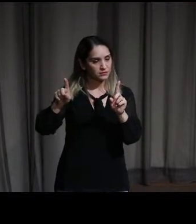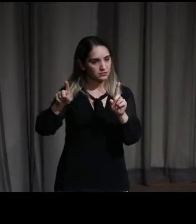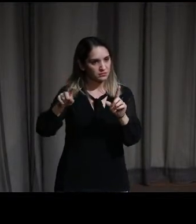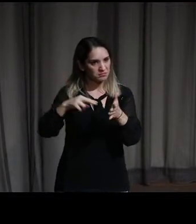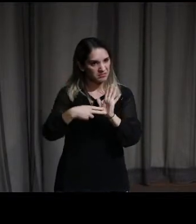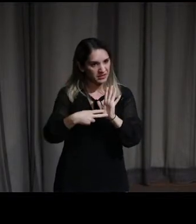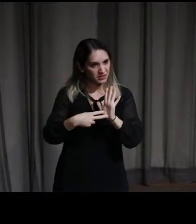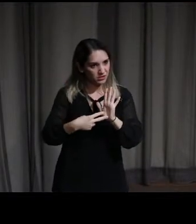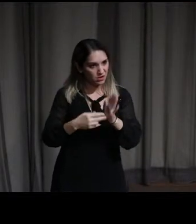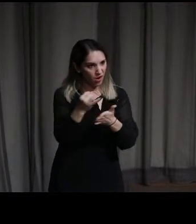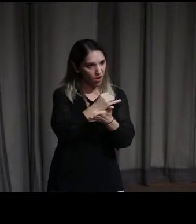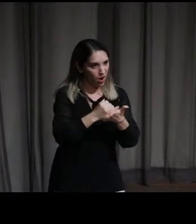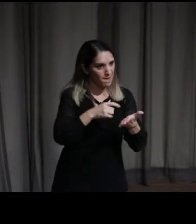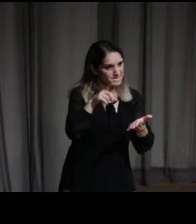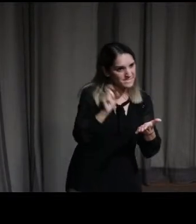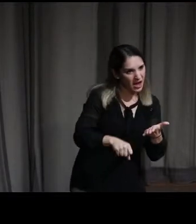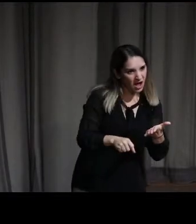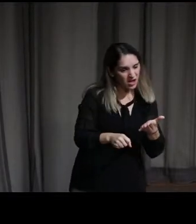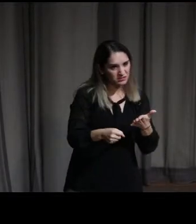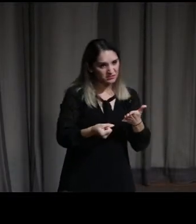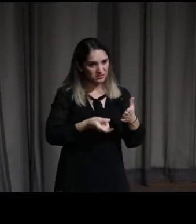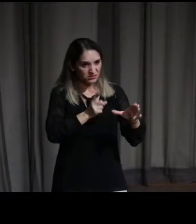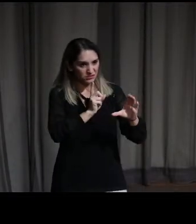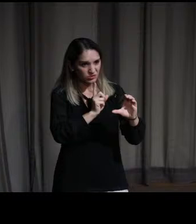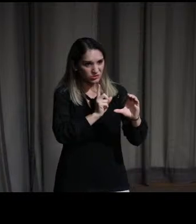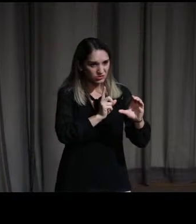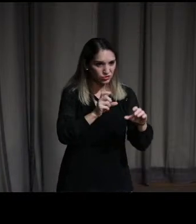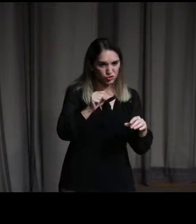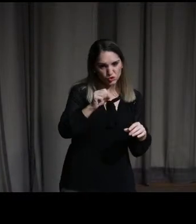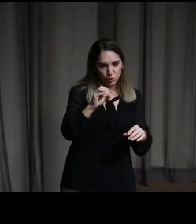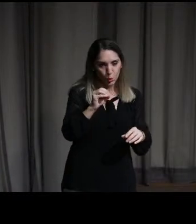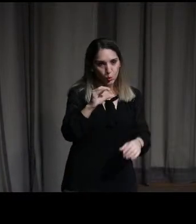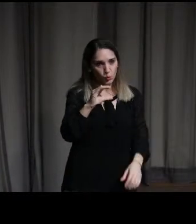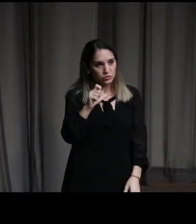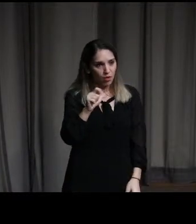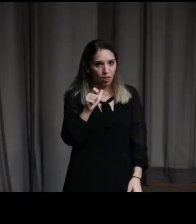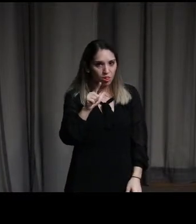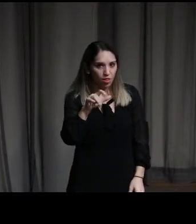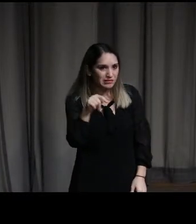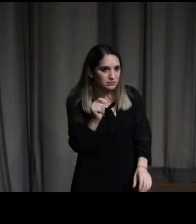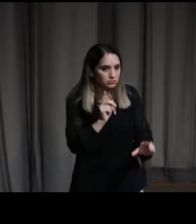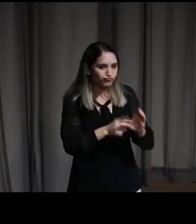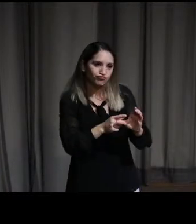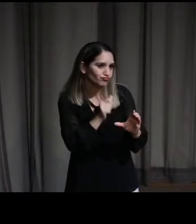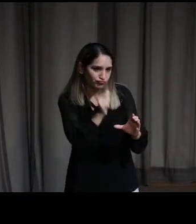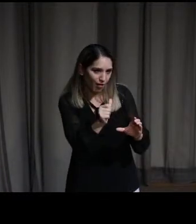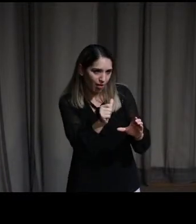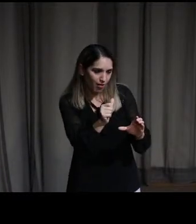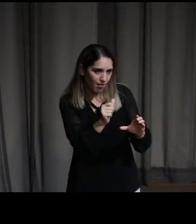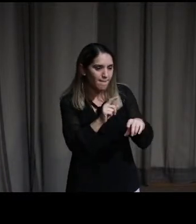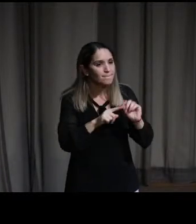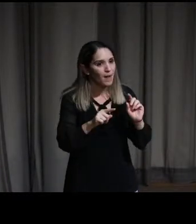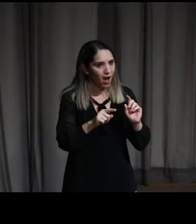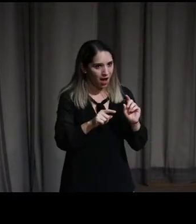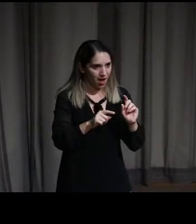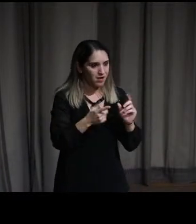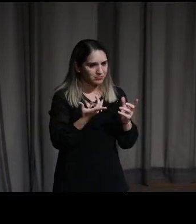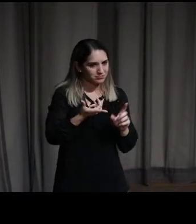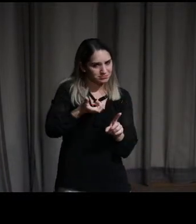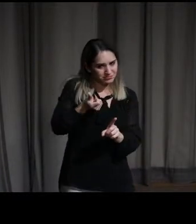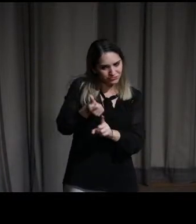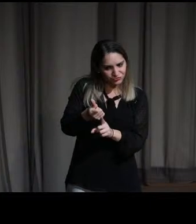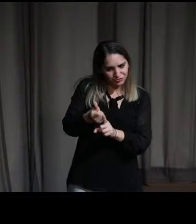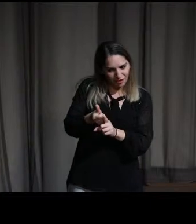to be socialist realism. Right. So you do see a great amount of aesthetic and stylistic diversity in Cuban art, including in Mariano's work